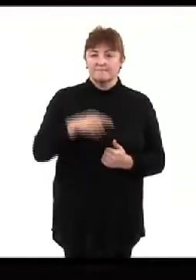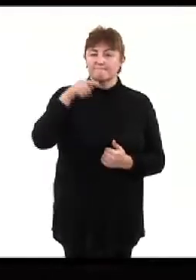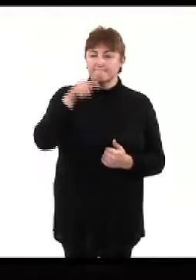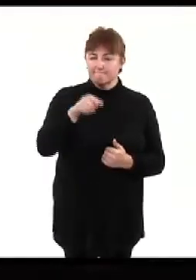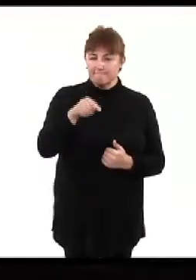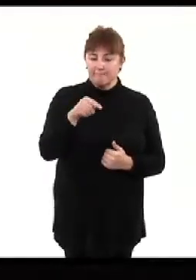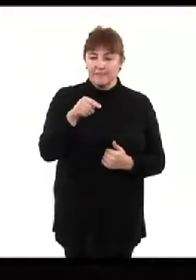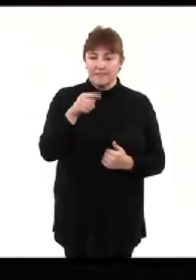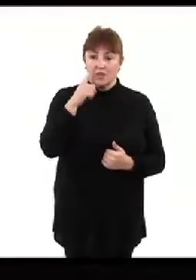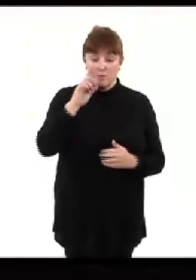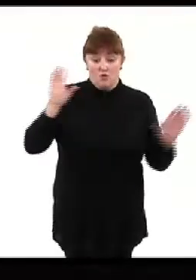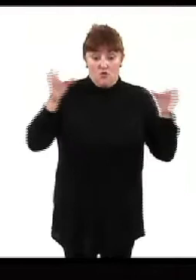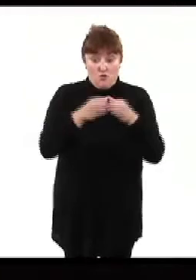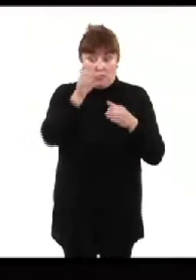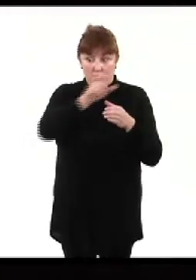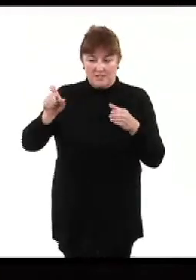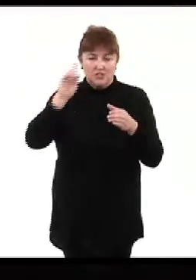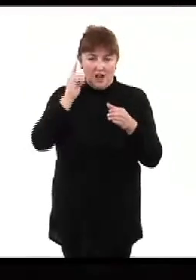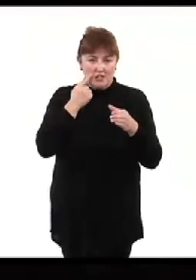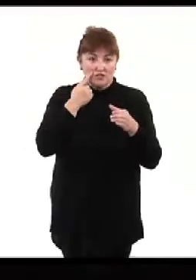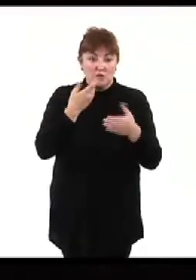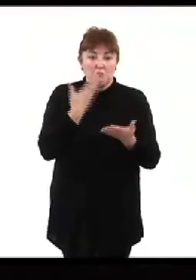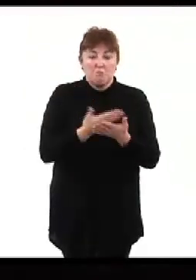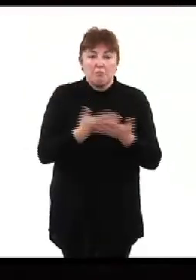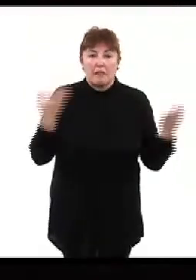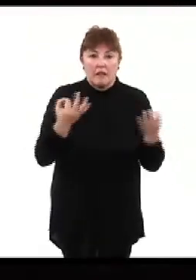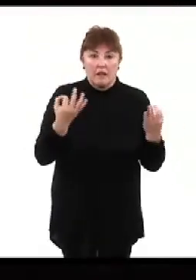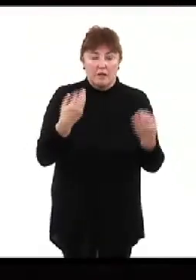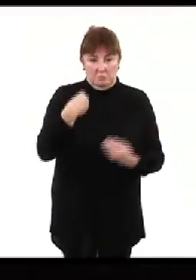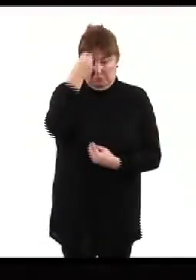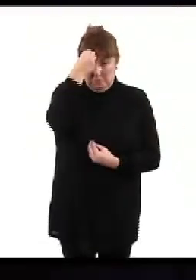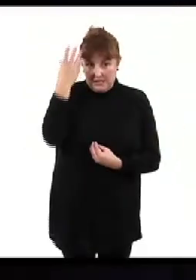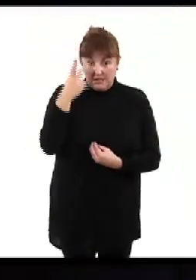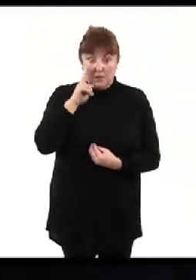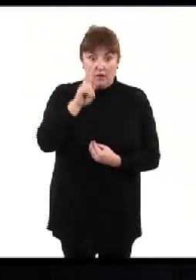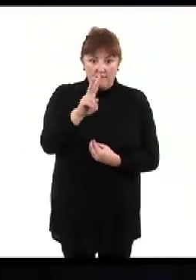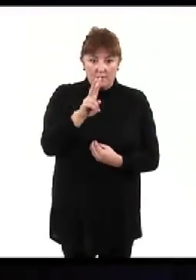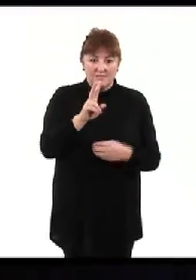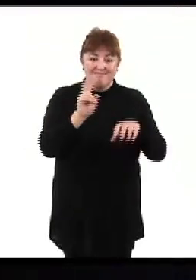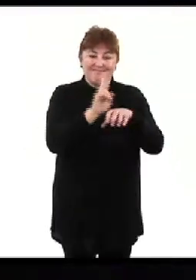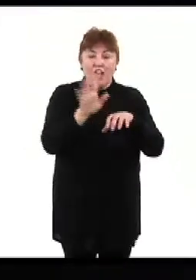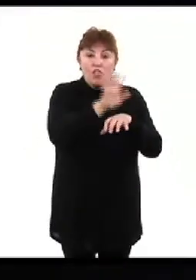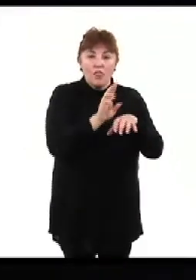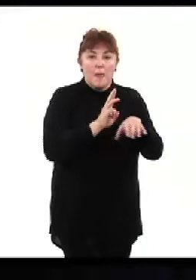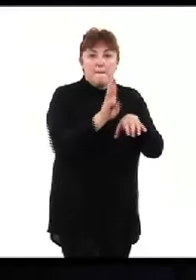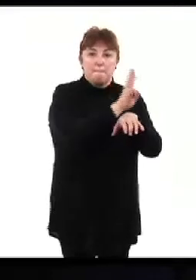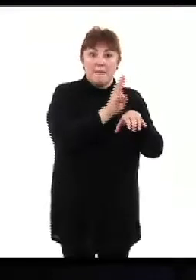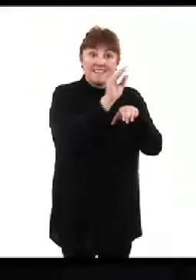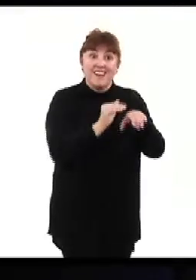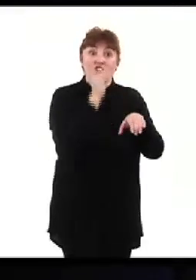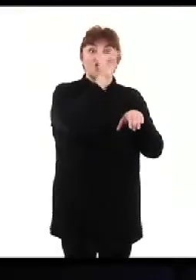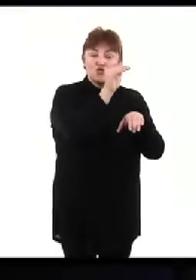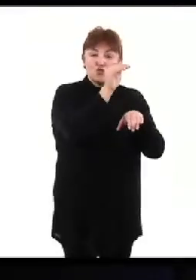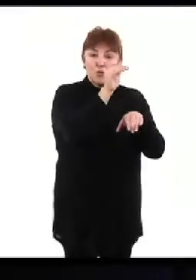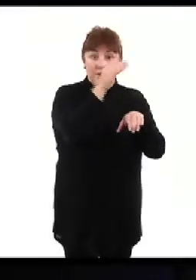So here's what we find for our deaf group. As we would expect, we see superior